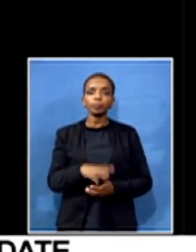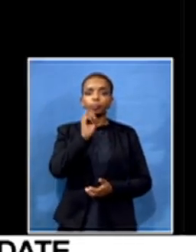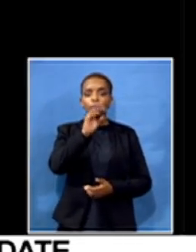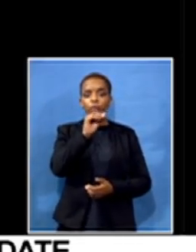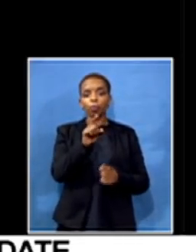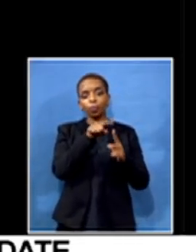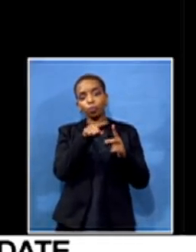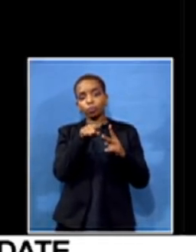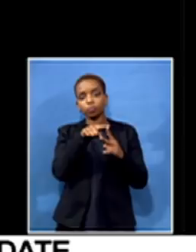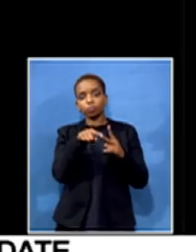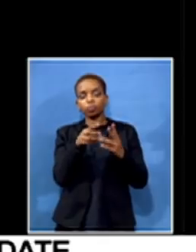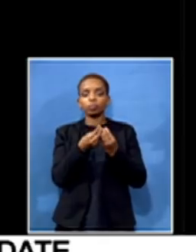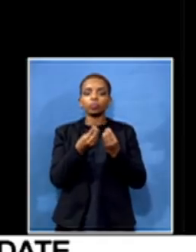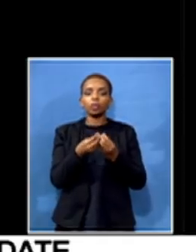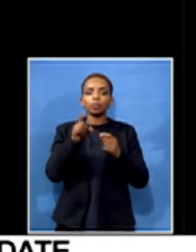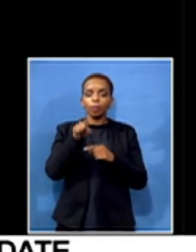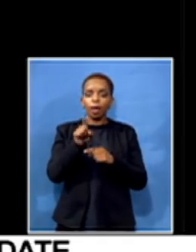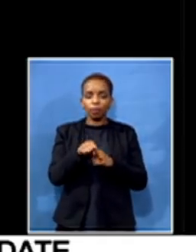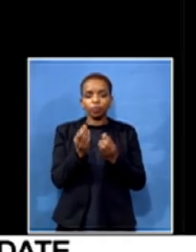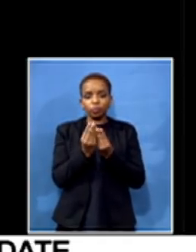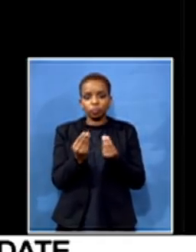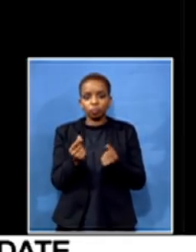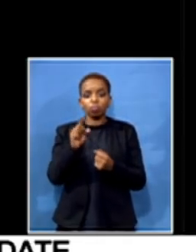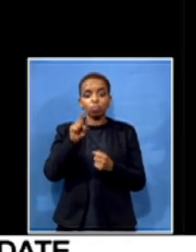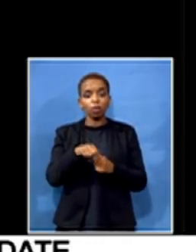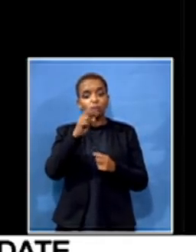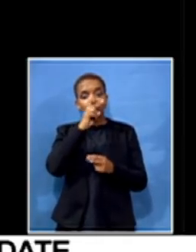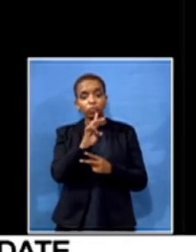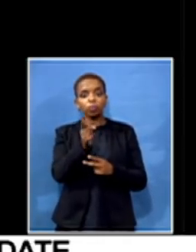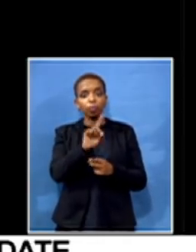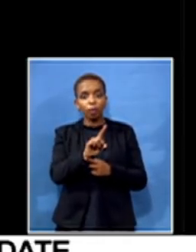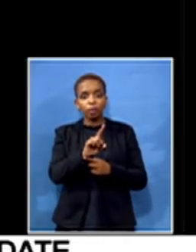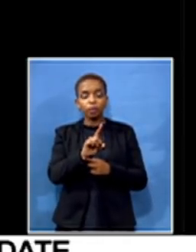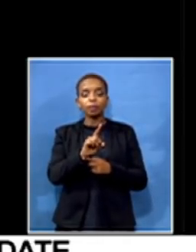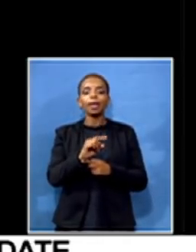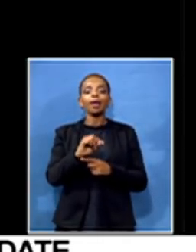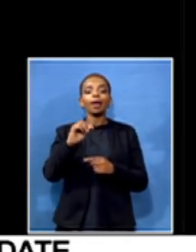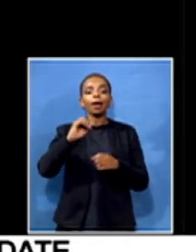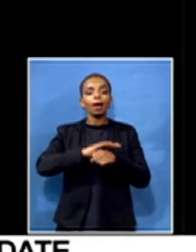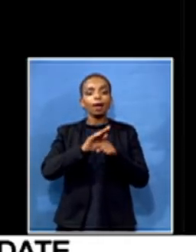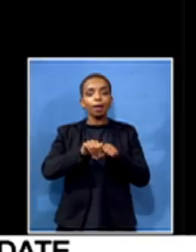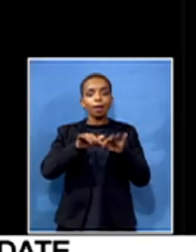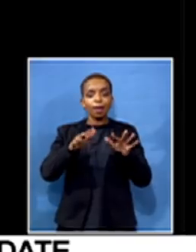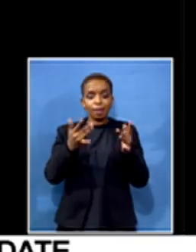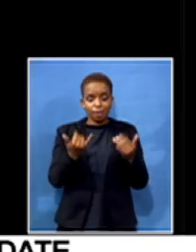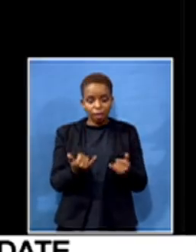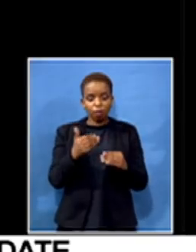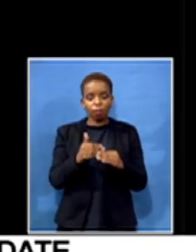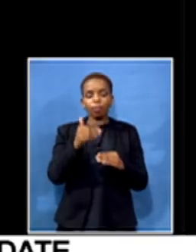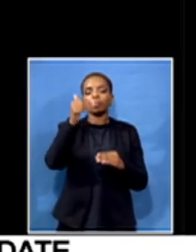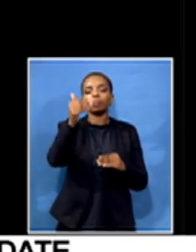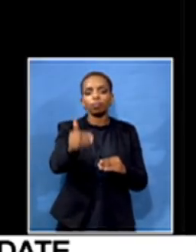So we have to look at post-COVID as in a way an opportunity to